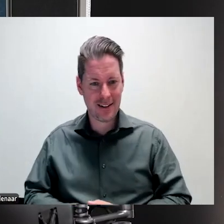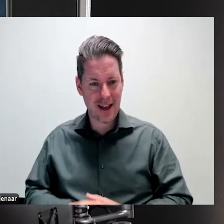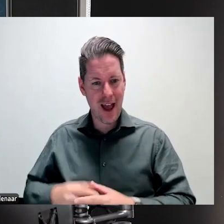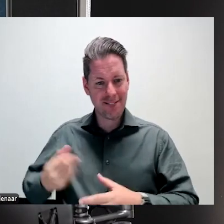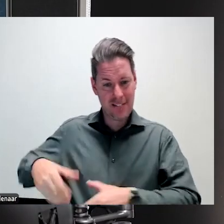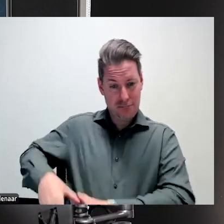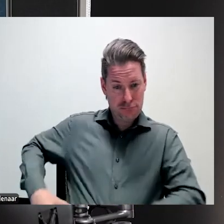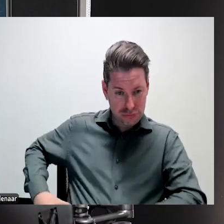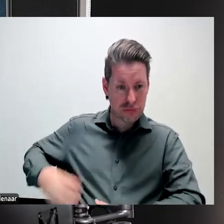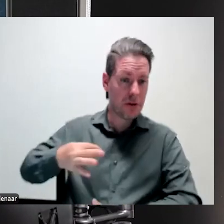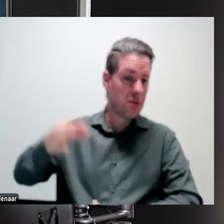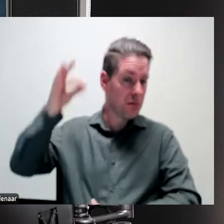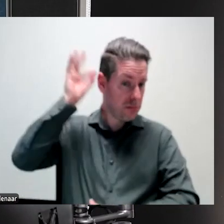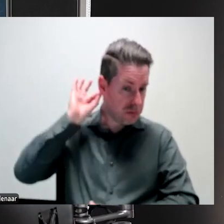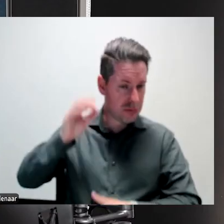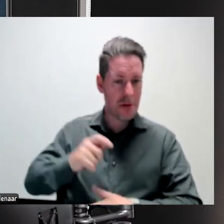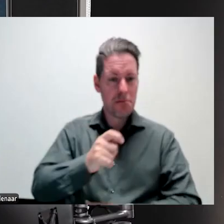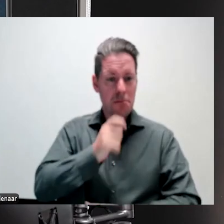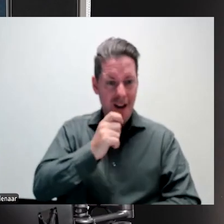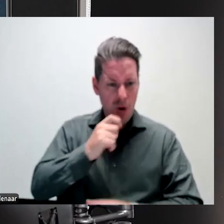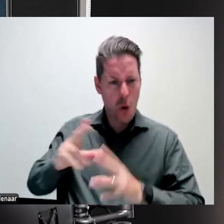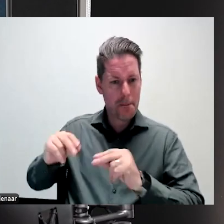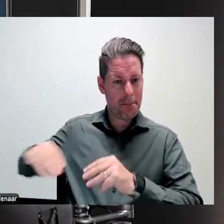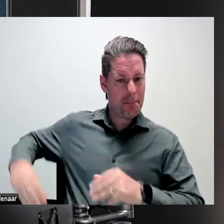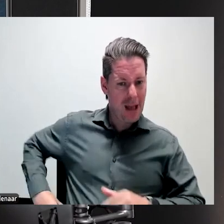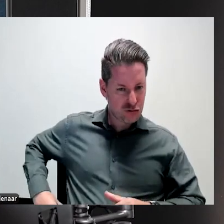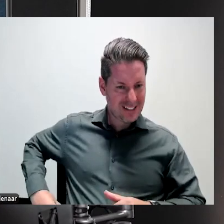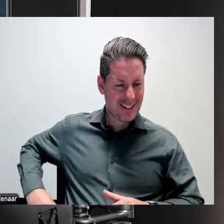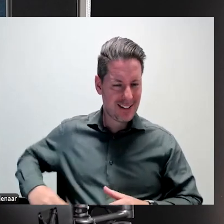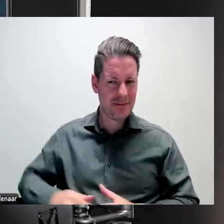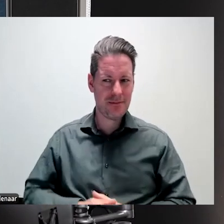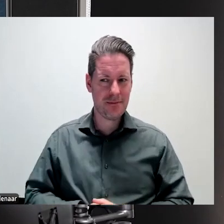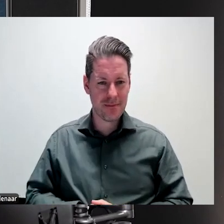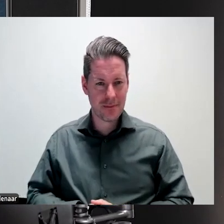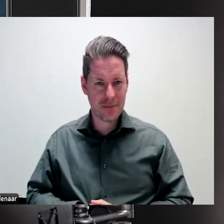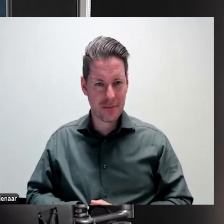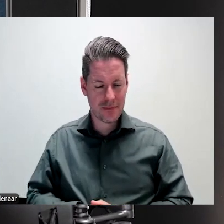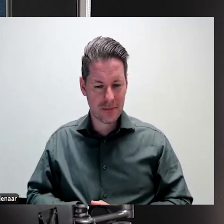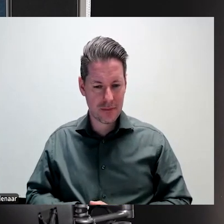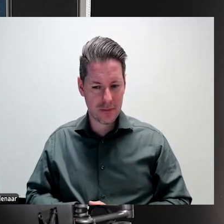with a great big long cord up to my ears. Now I've got simple